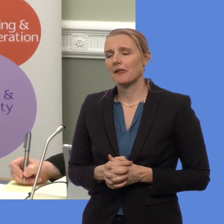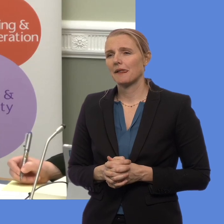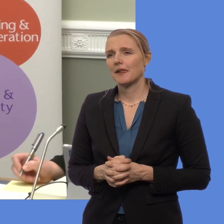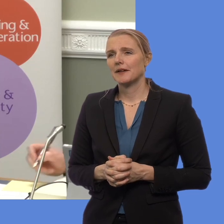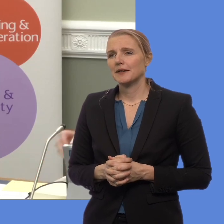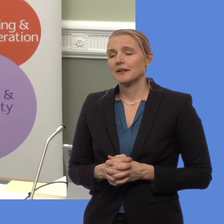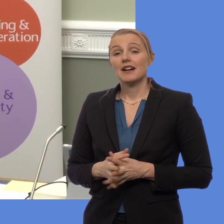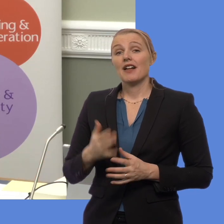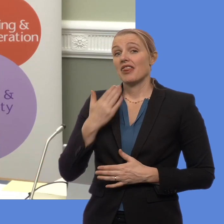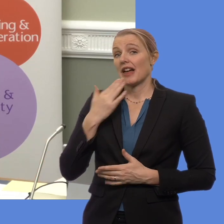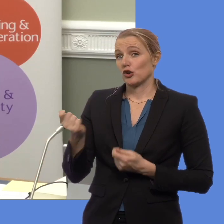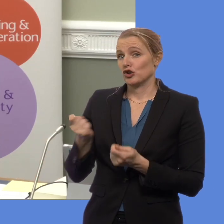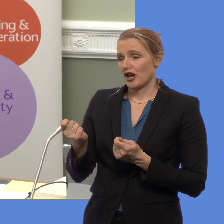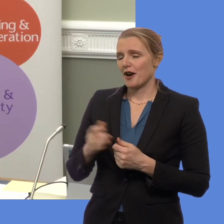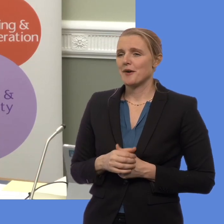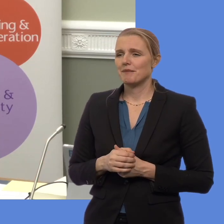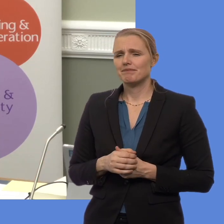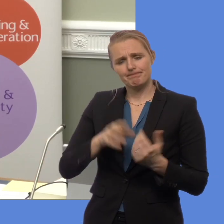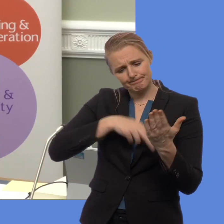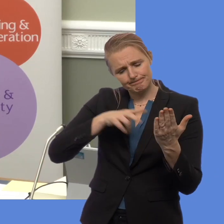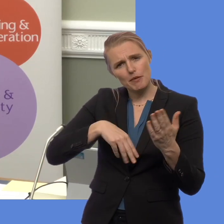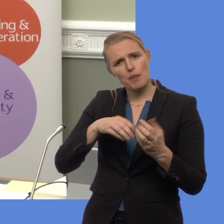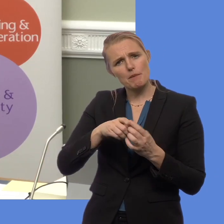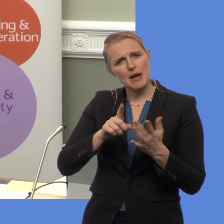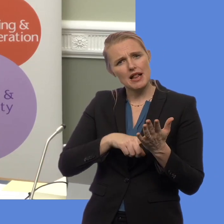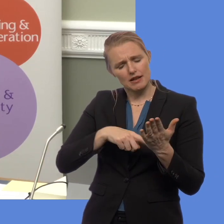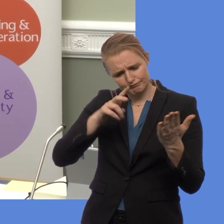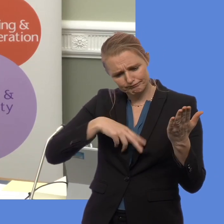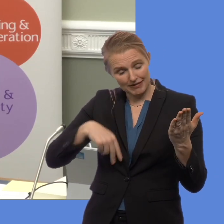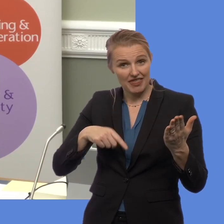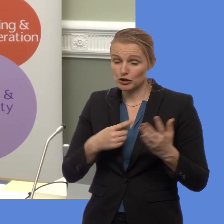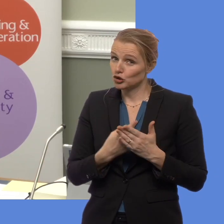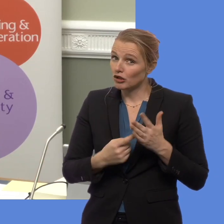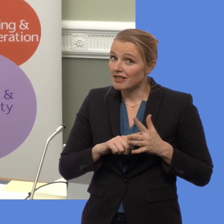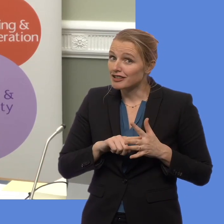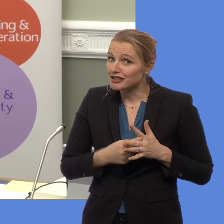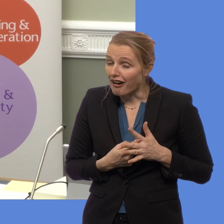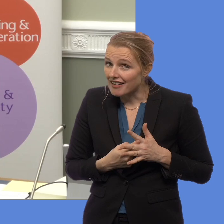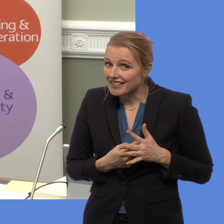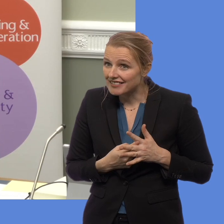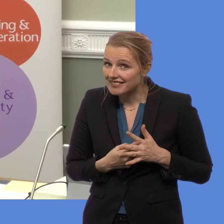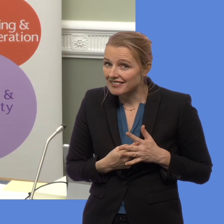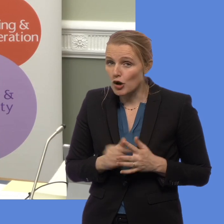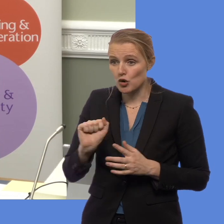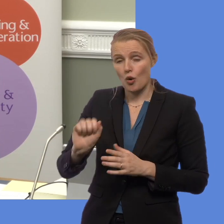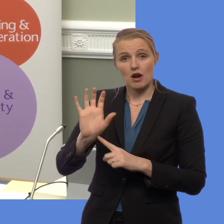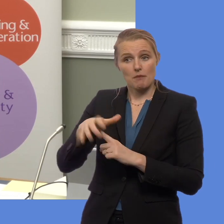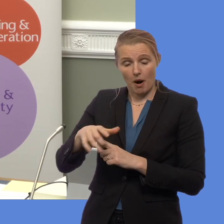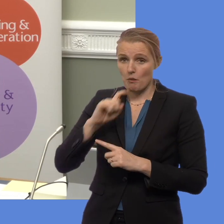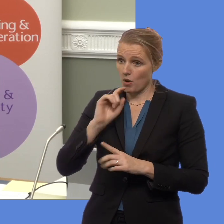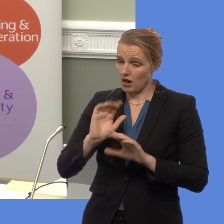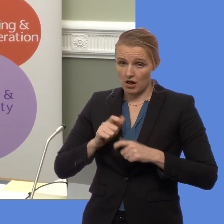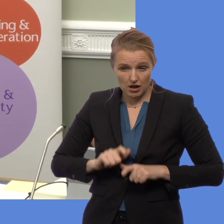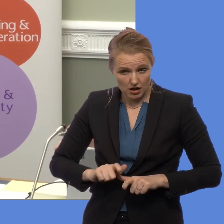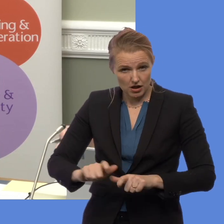today. Reading through the bill, the bill's only the start of your role. The department will have that ongoing responsibility